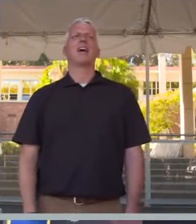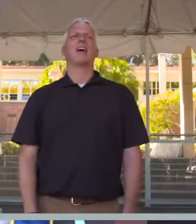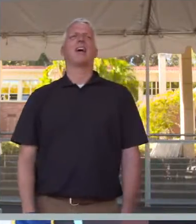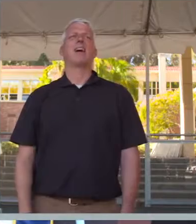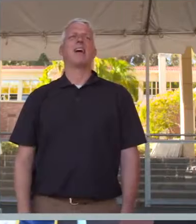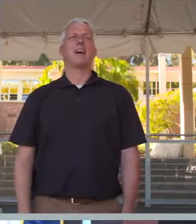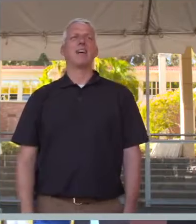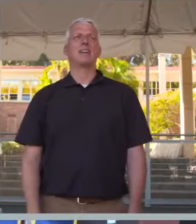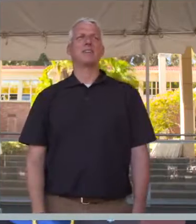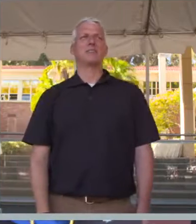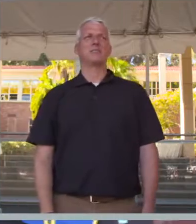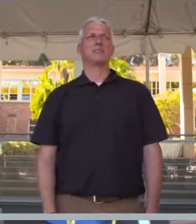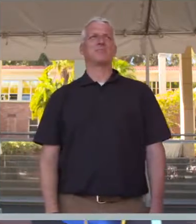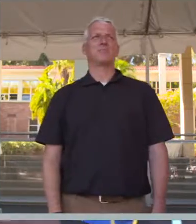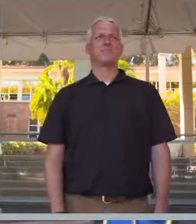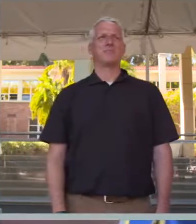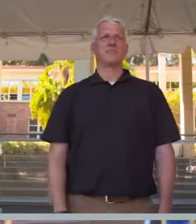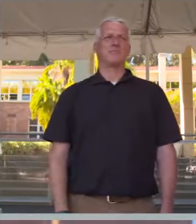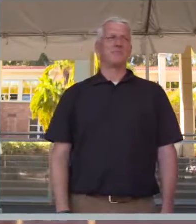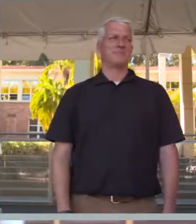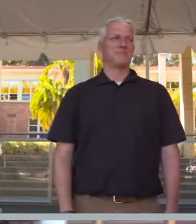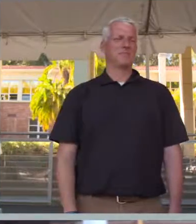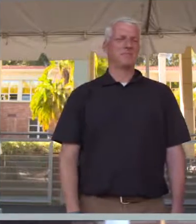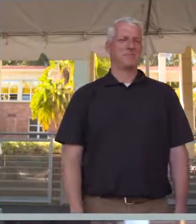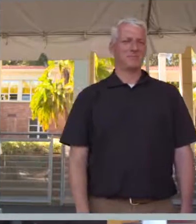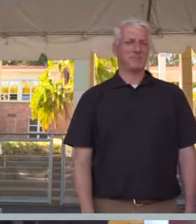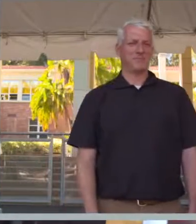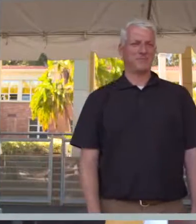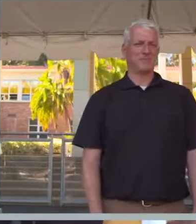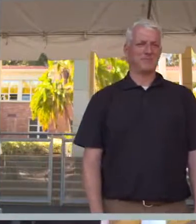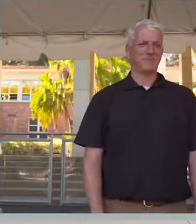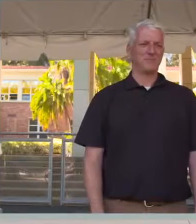Aleta Der Antarancian.